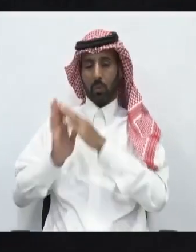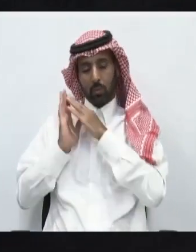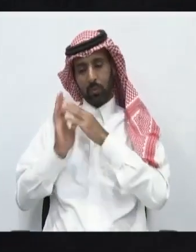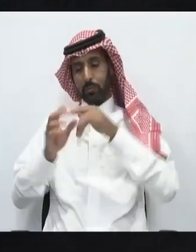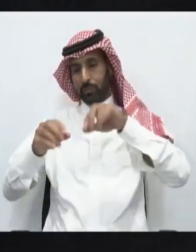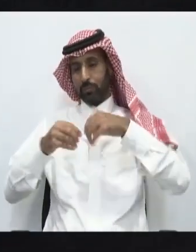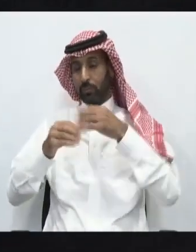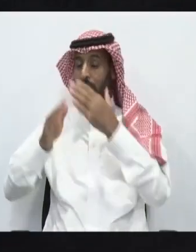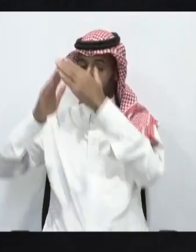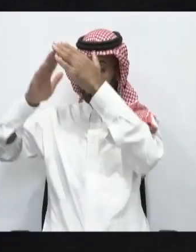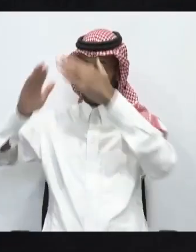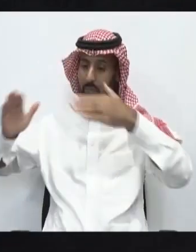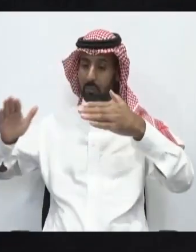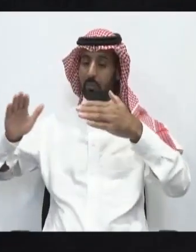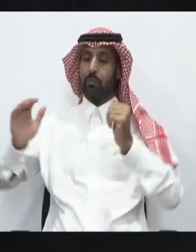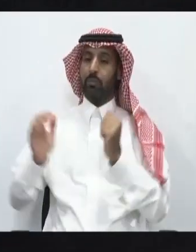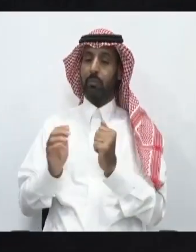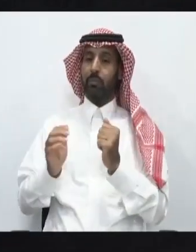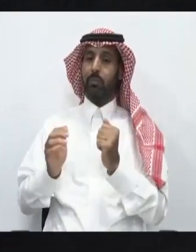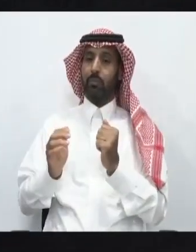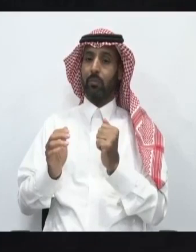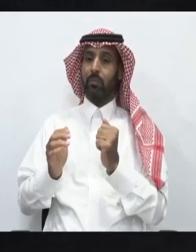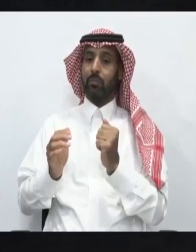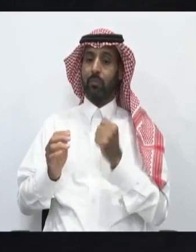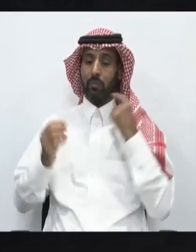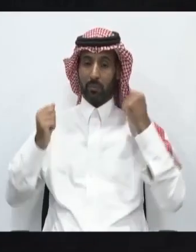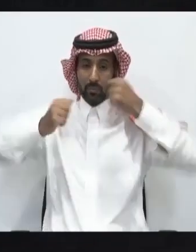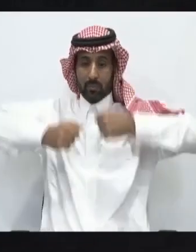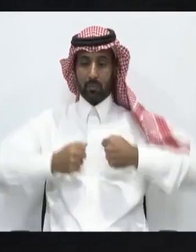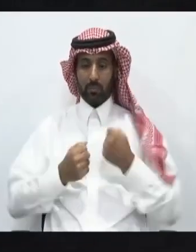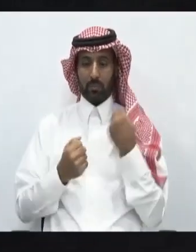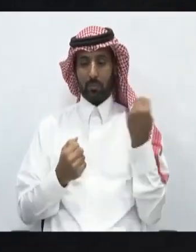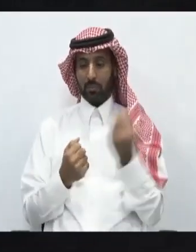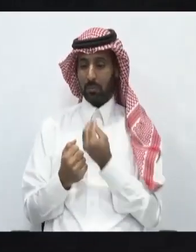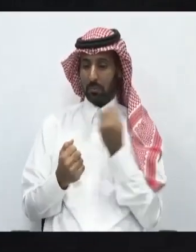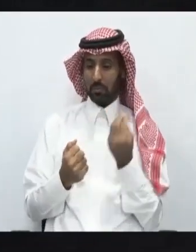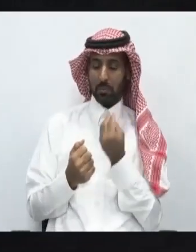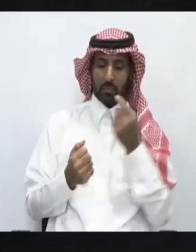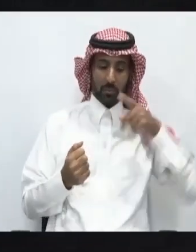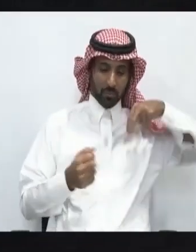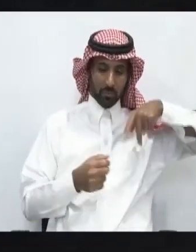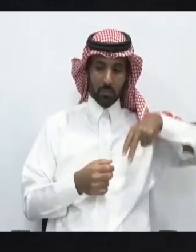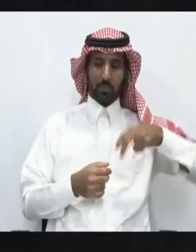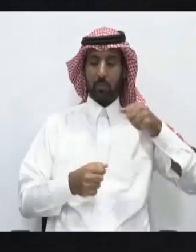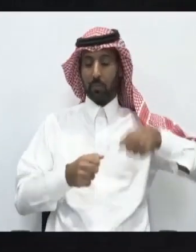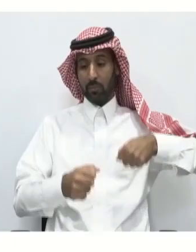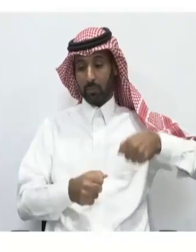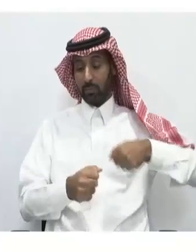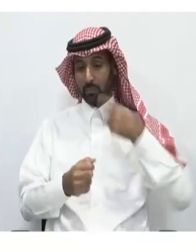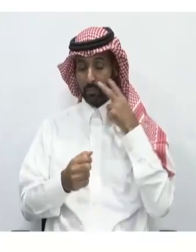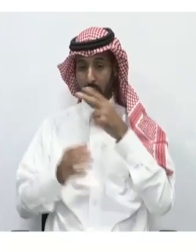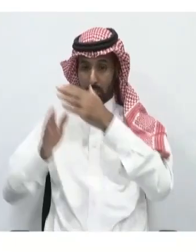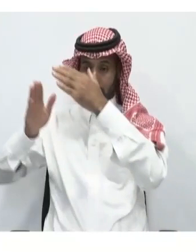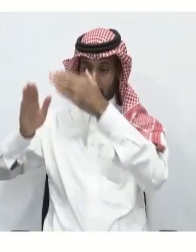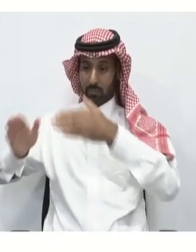When you heard the word camp, you went camping. You know that there are what? Lots of? Yes, that's correct. Lots